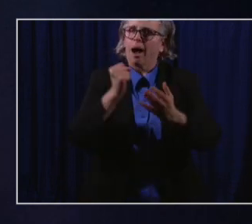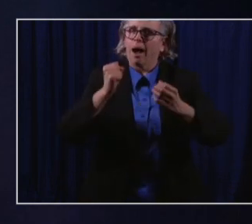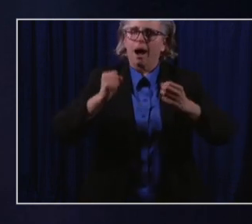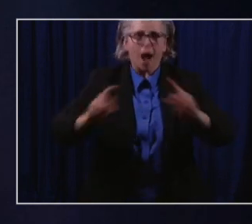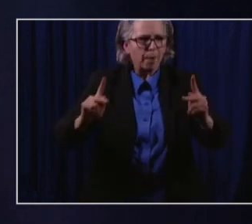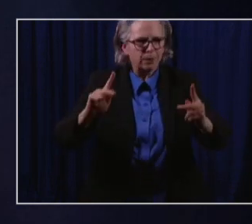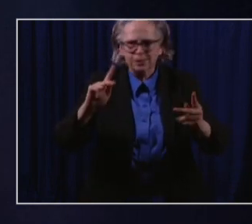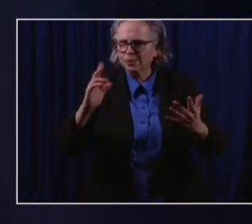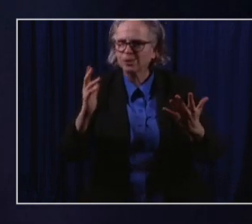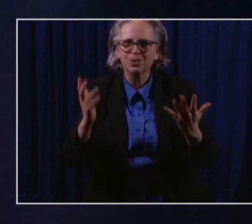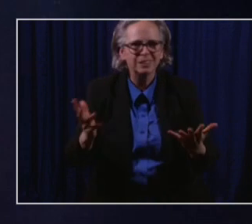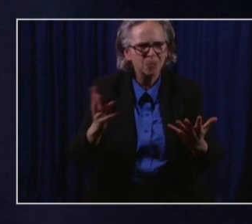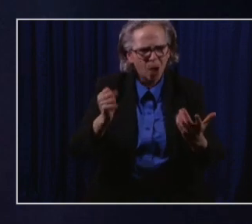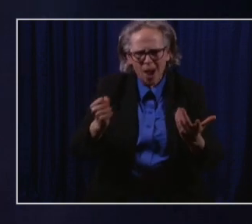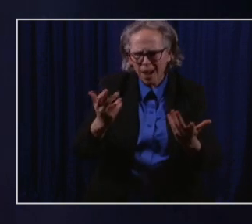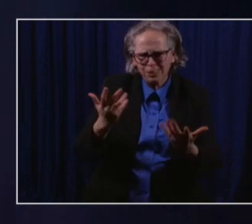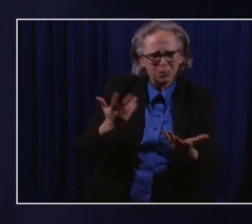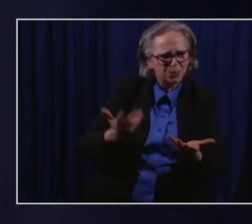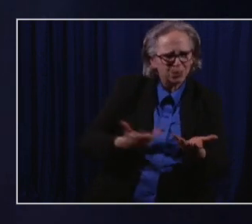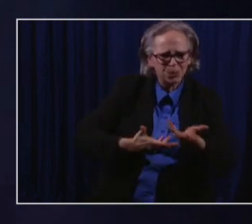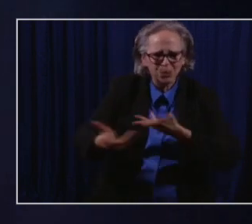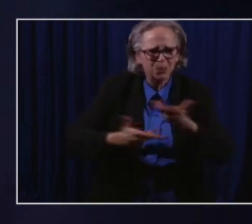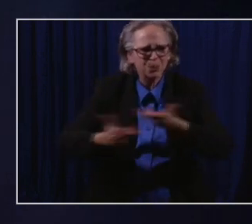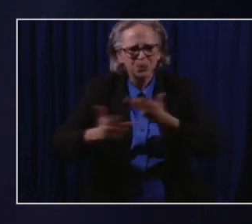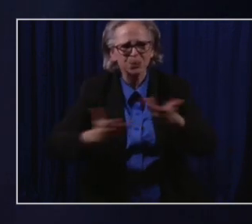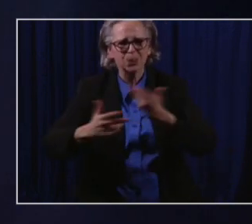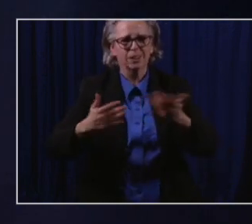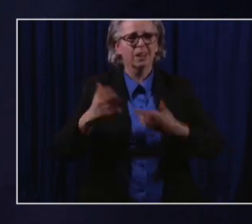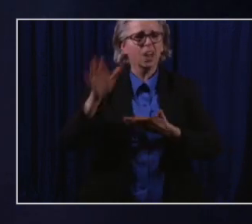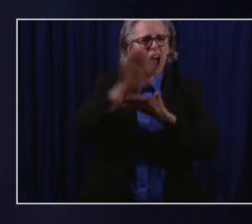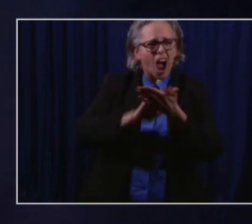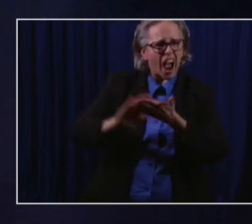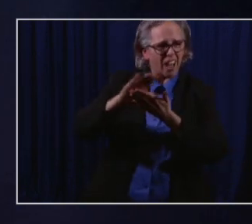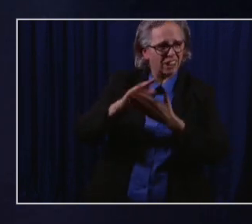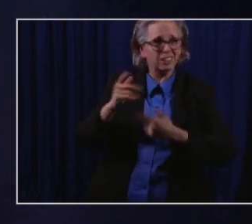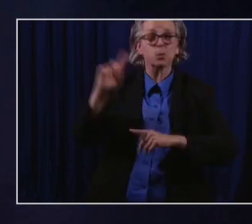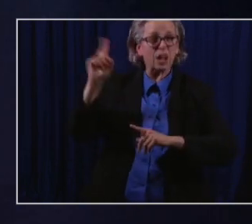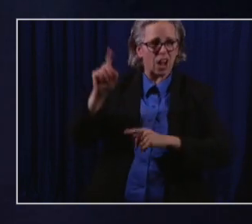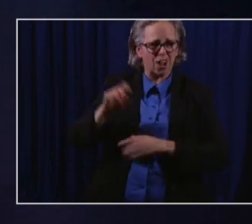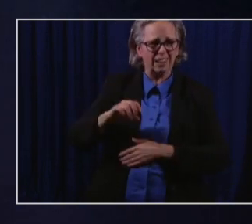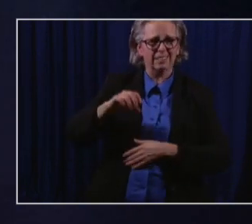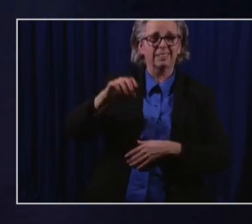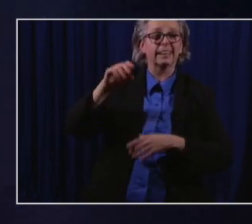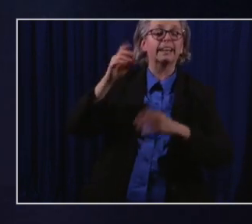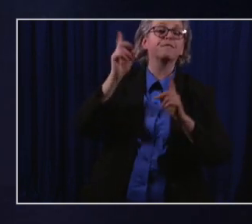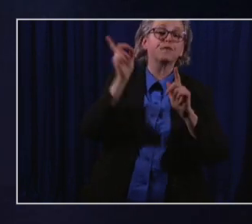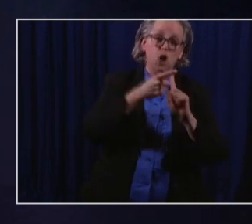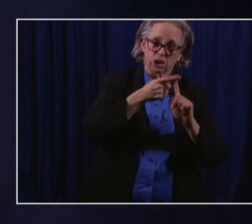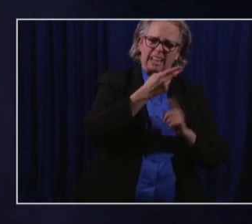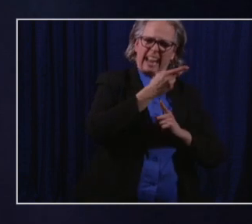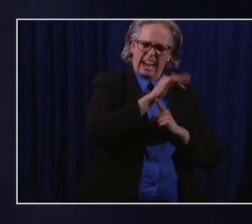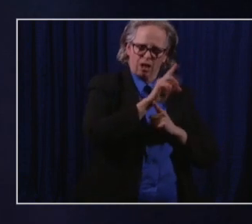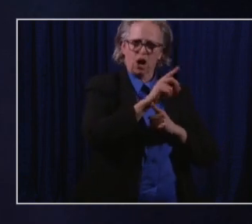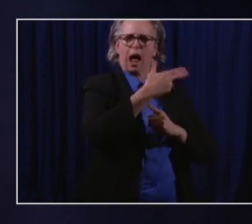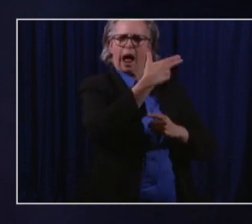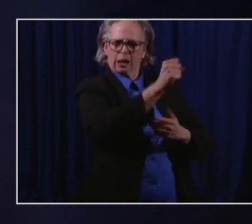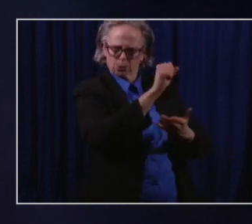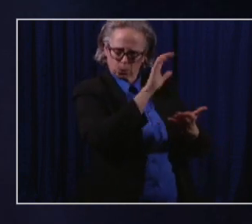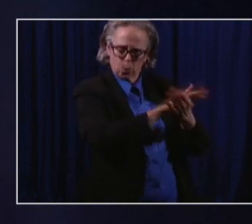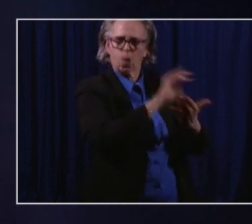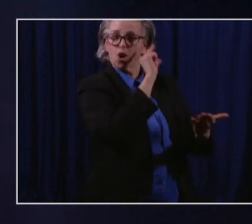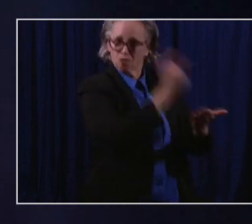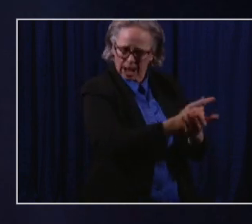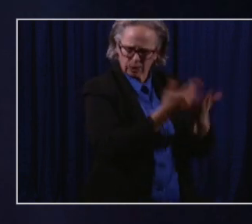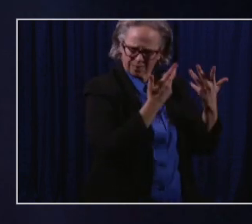College in St. Augustine, Florida, after graduating from Hilliard City Schools, and took sign language